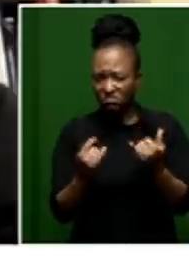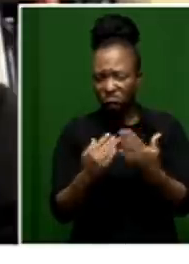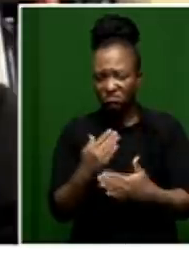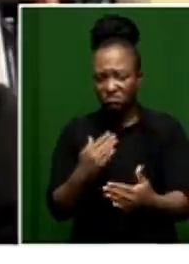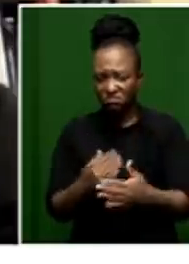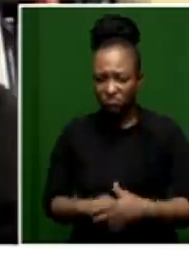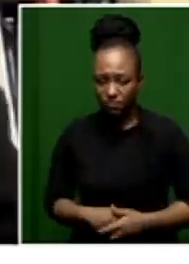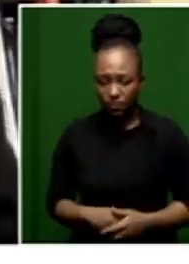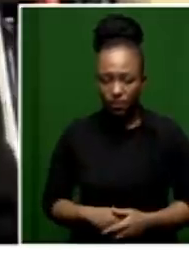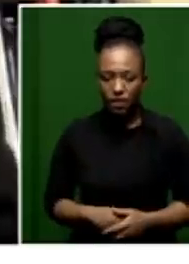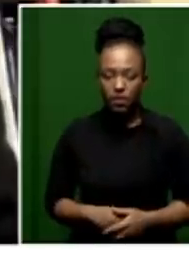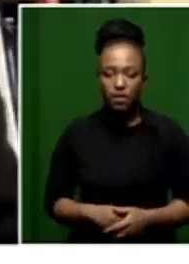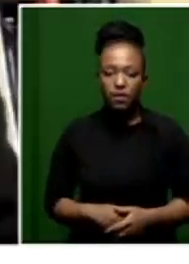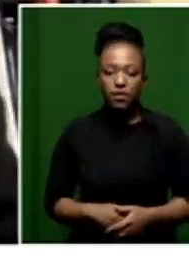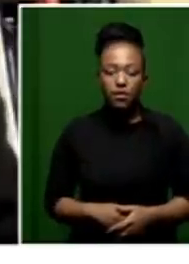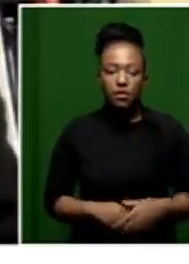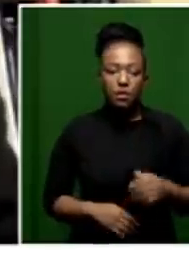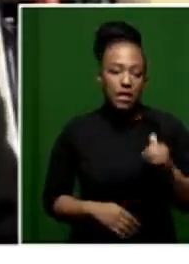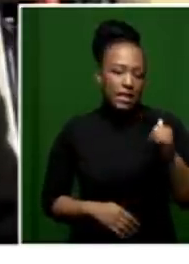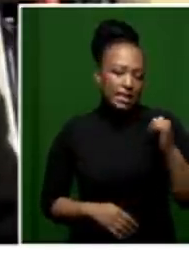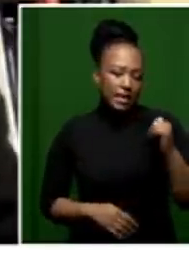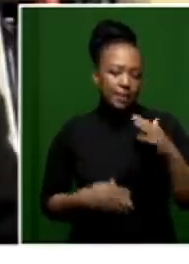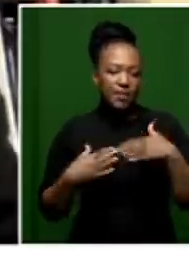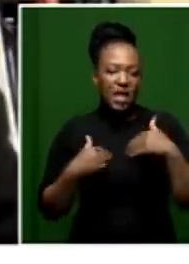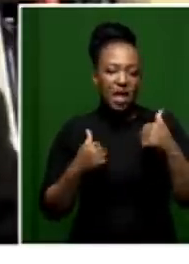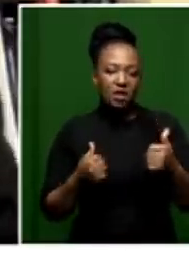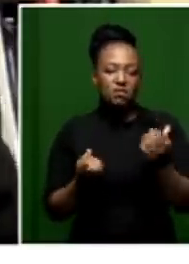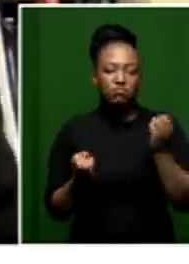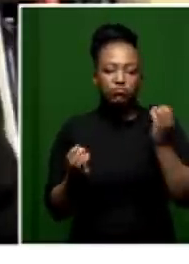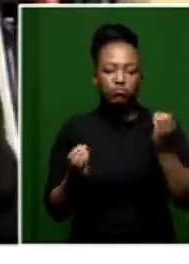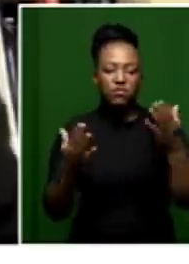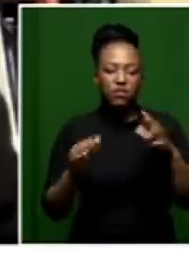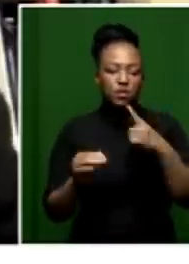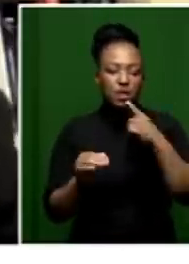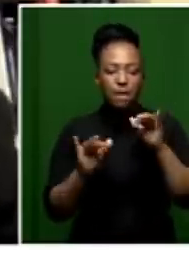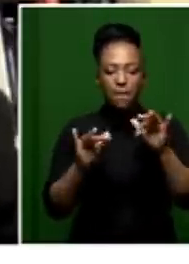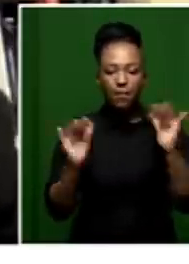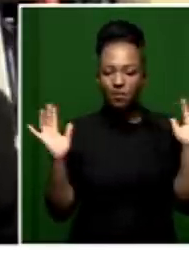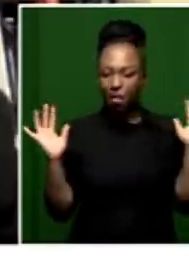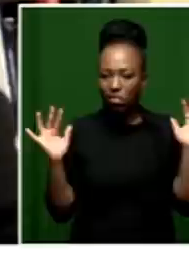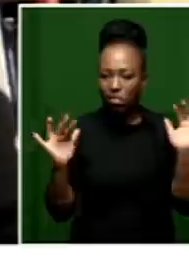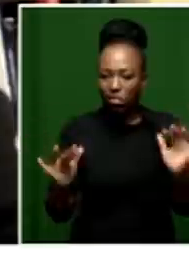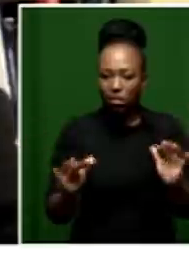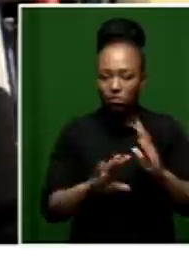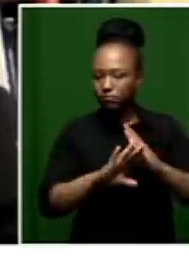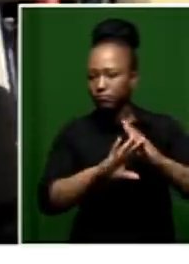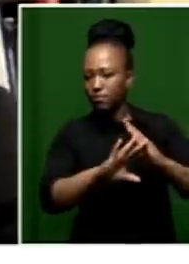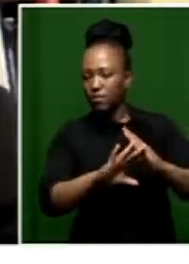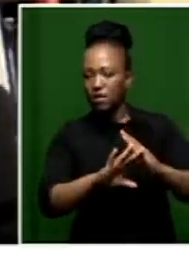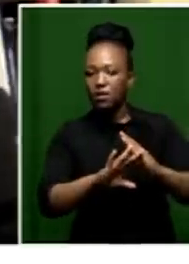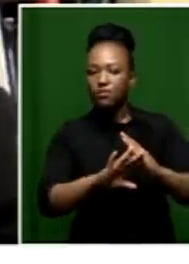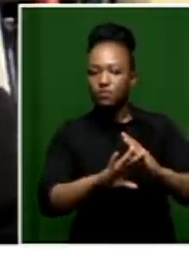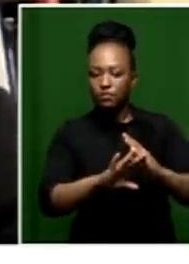course, it was said in the briefing yesterday that the public may need to avoid gatherings to avoid cluster outbreaks,